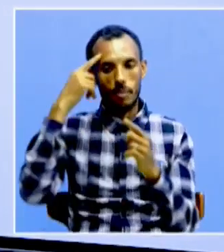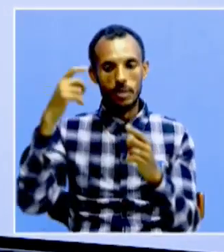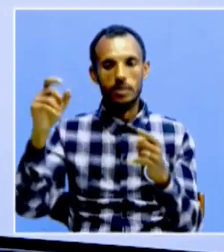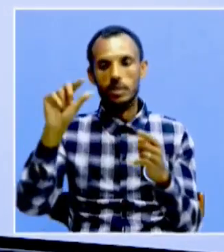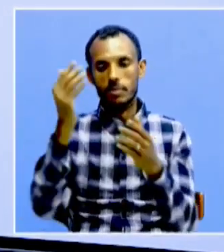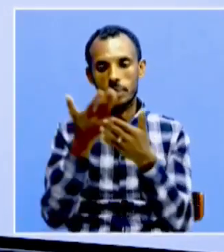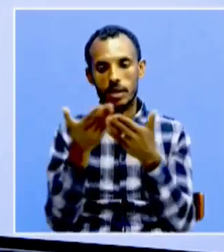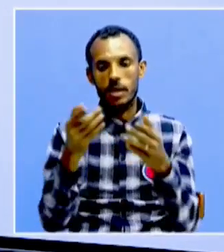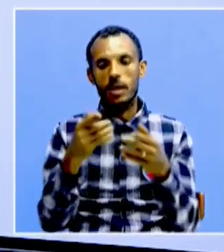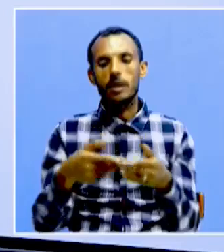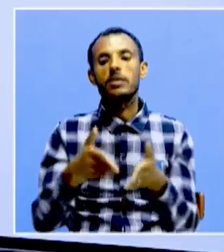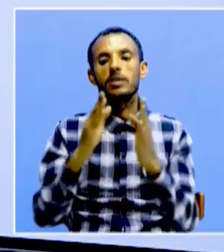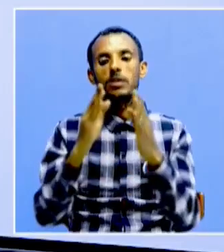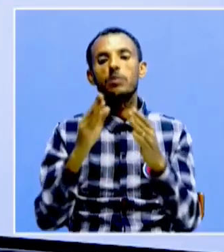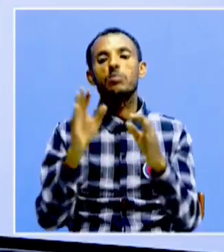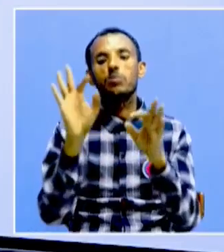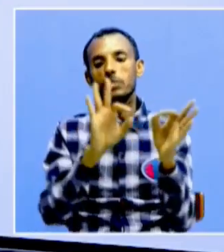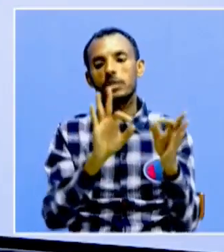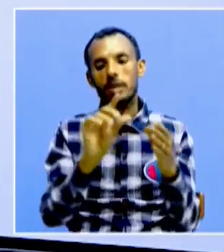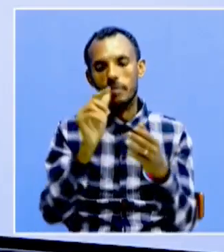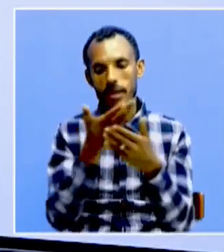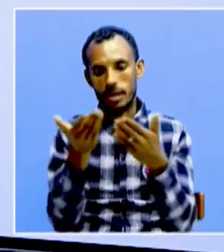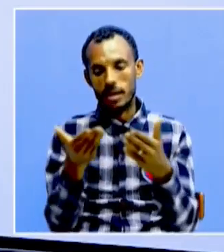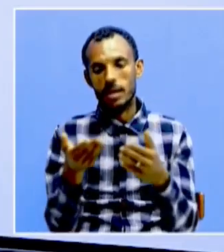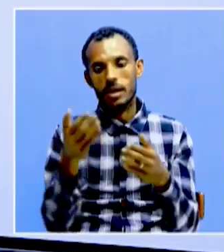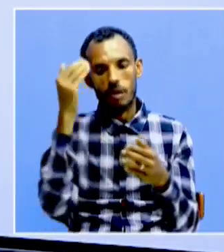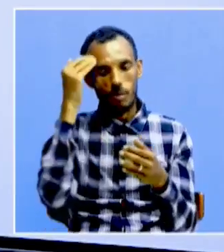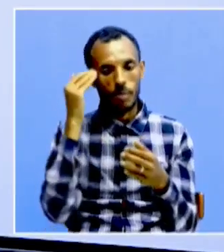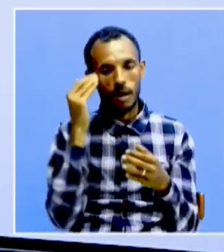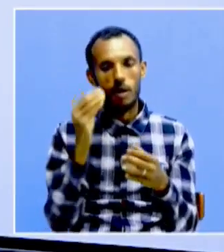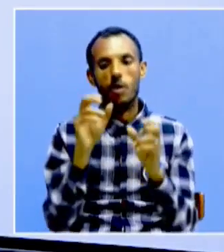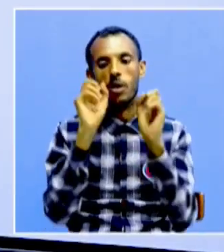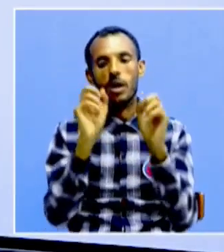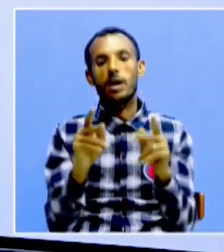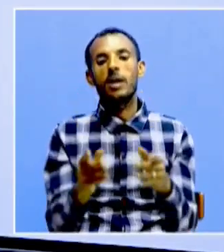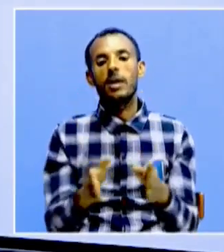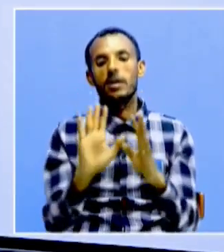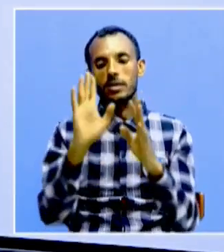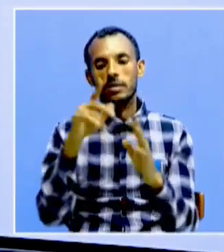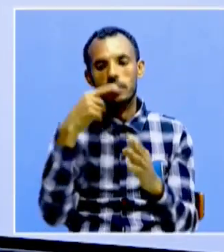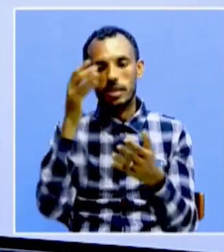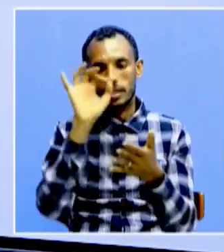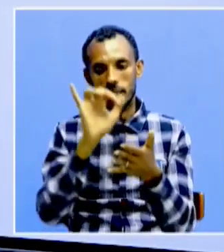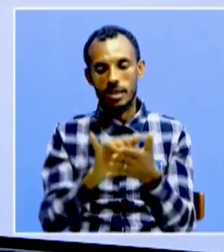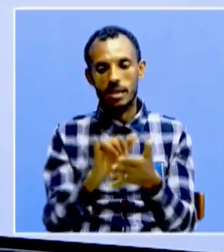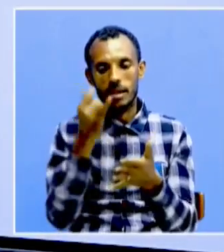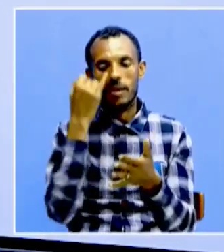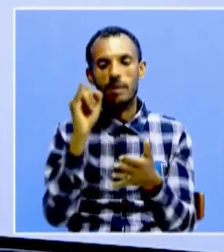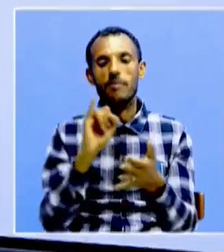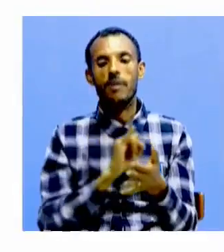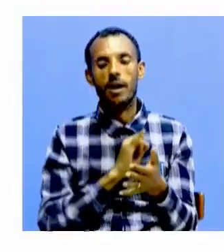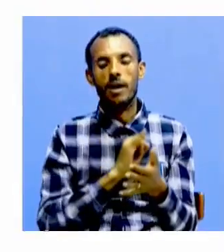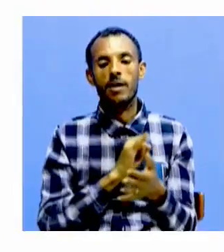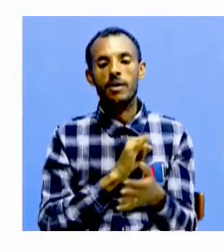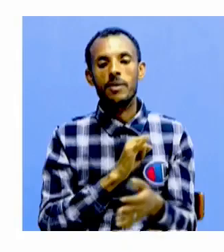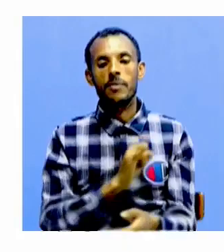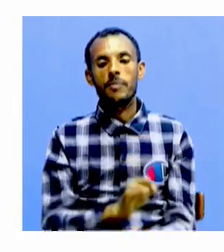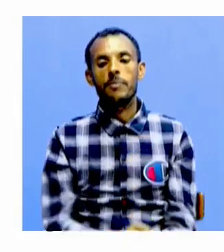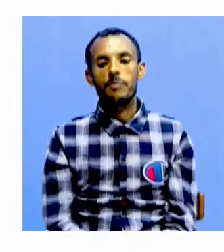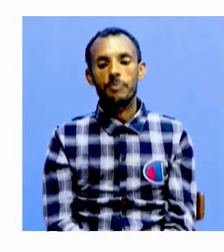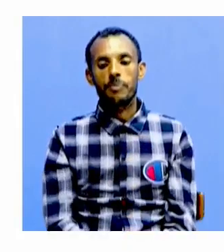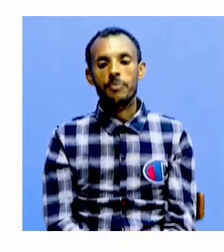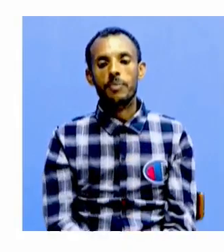something. Let's put something good in our mind. Yeah? Okay, let's say that if I